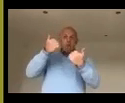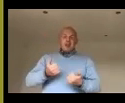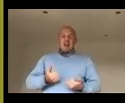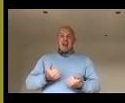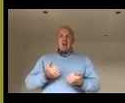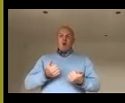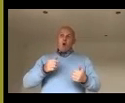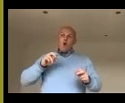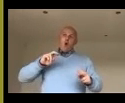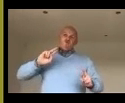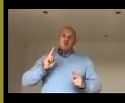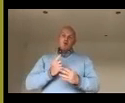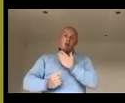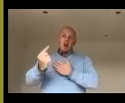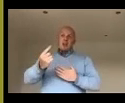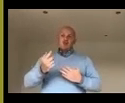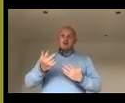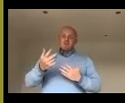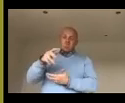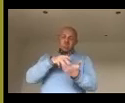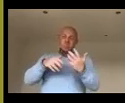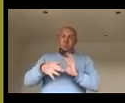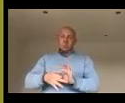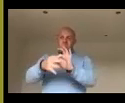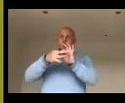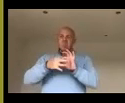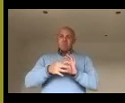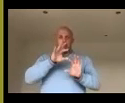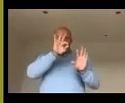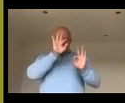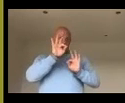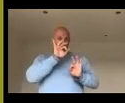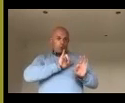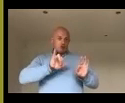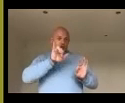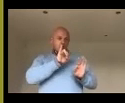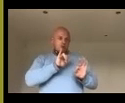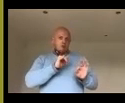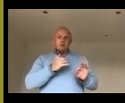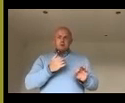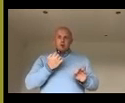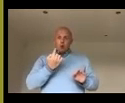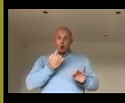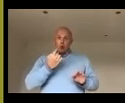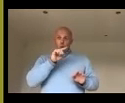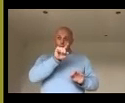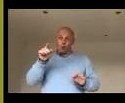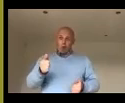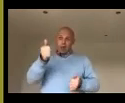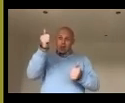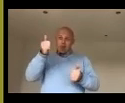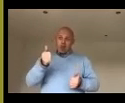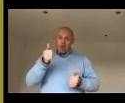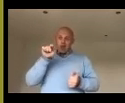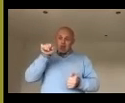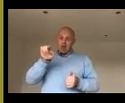So you pick which of those you think is going to be suitable. Who will benefit? Is it aimed generally at the community? Is it aimed